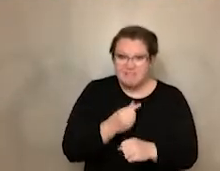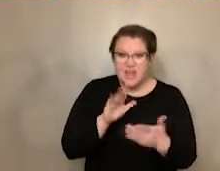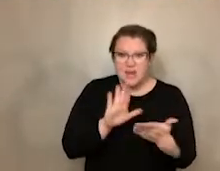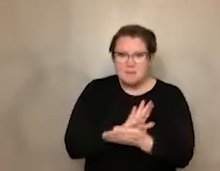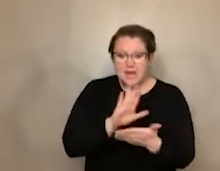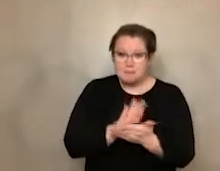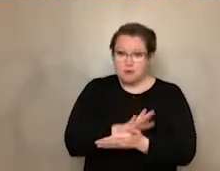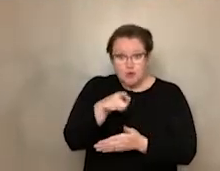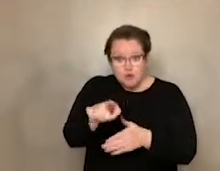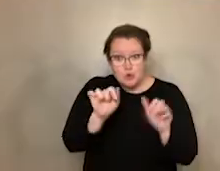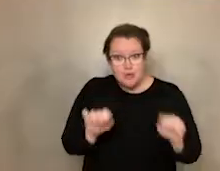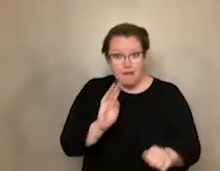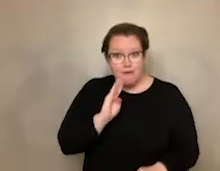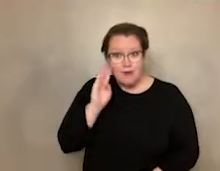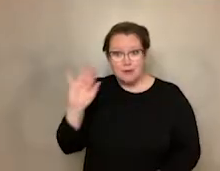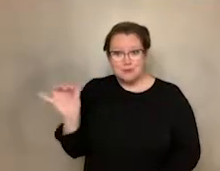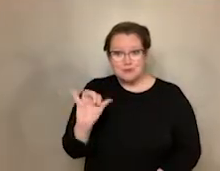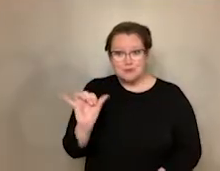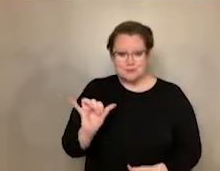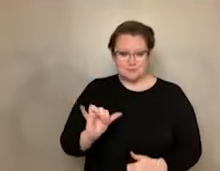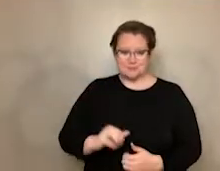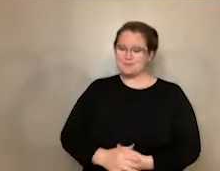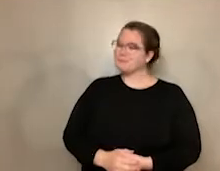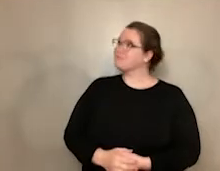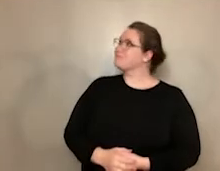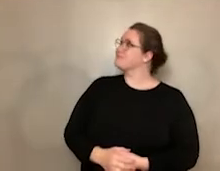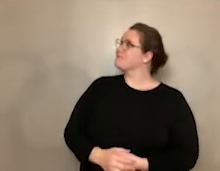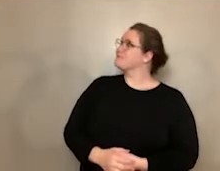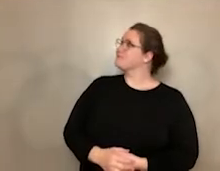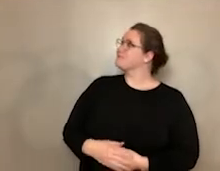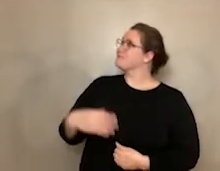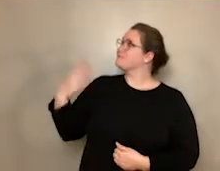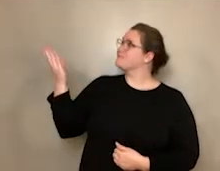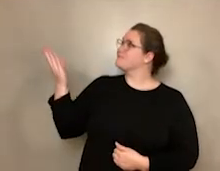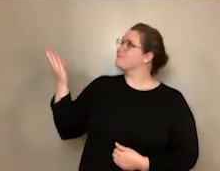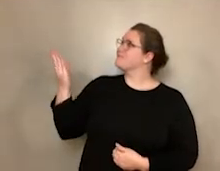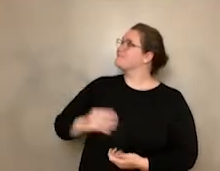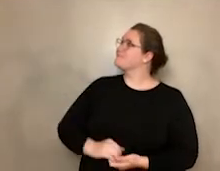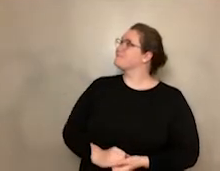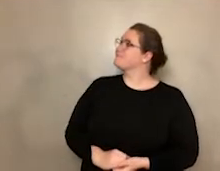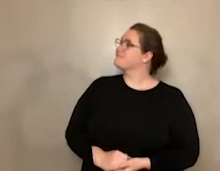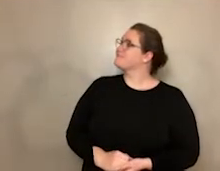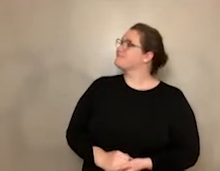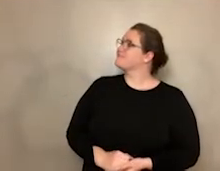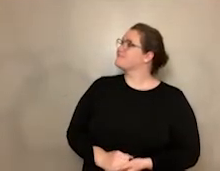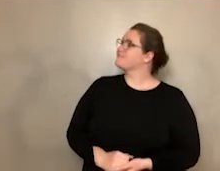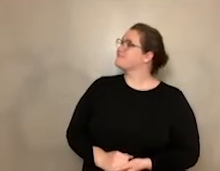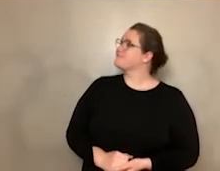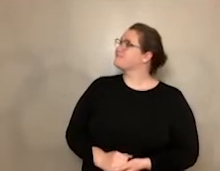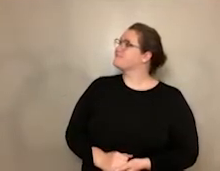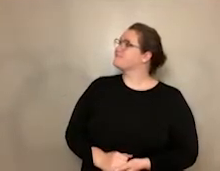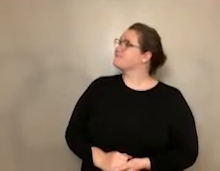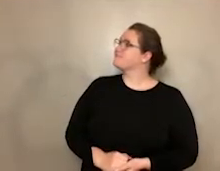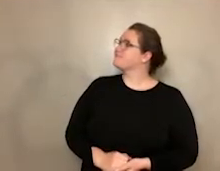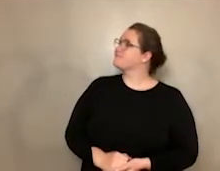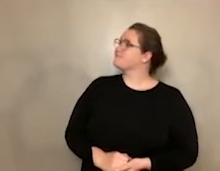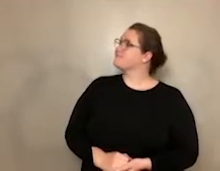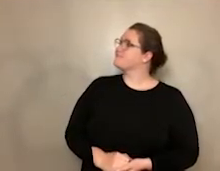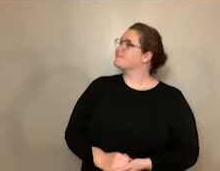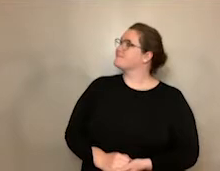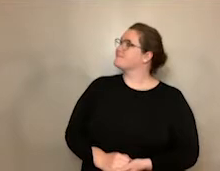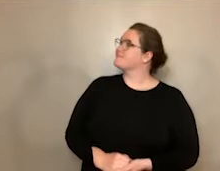something you could do at home. Hola amigos, soy la señora Leggett y hoy te voy a leer el libro de Eric Carle y